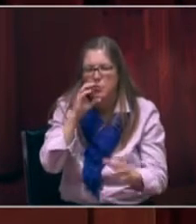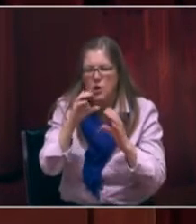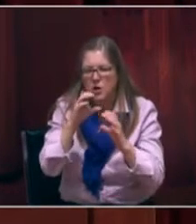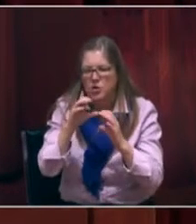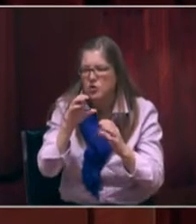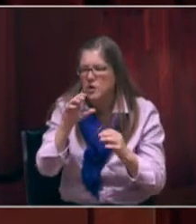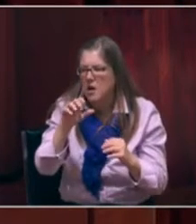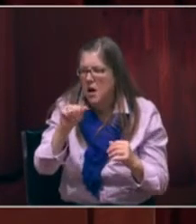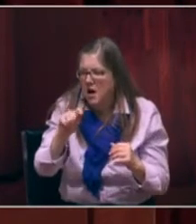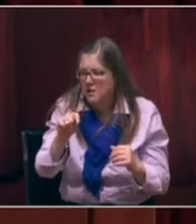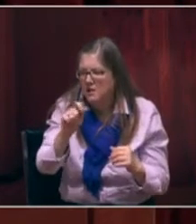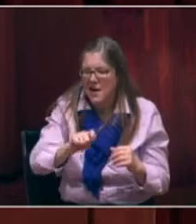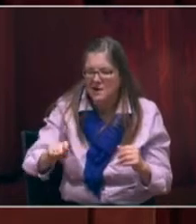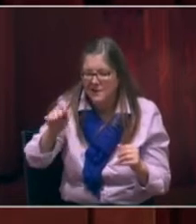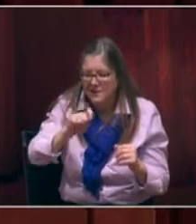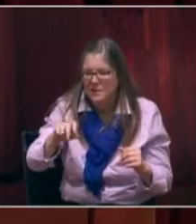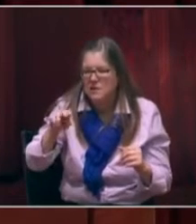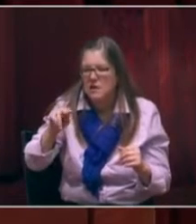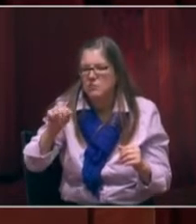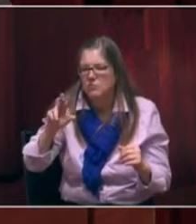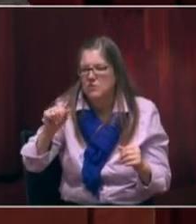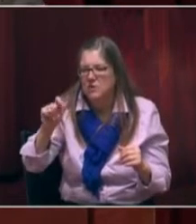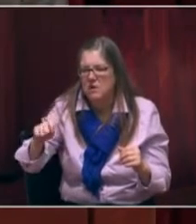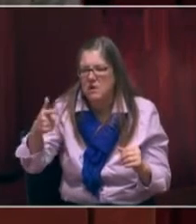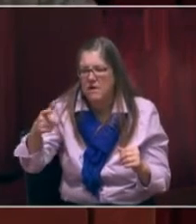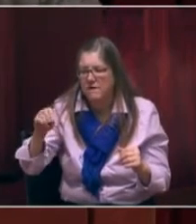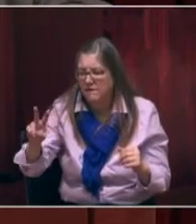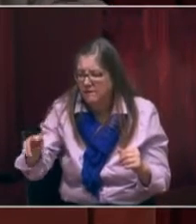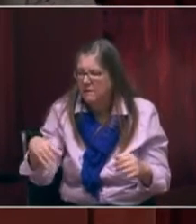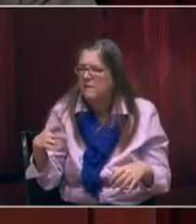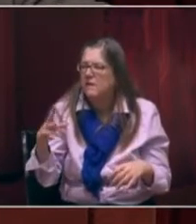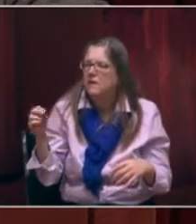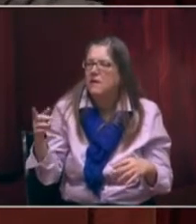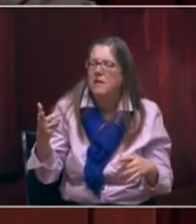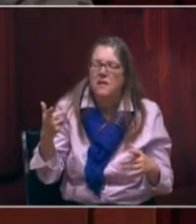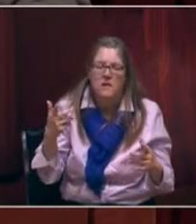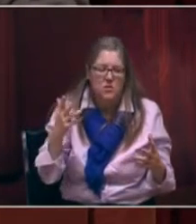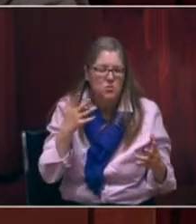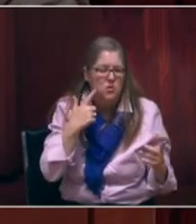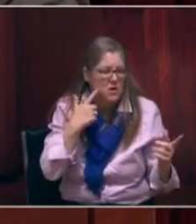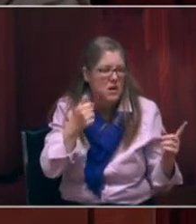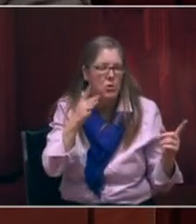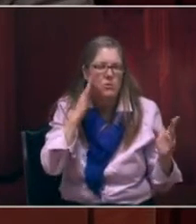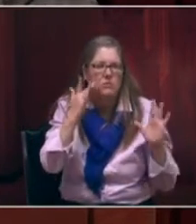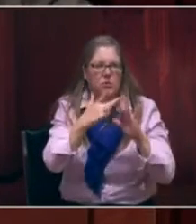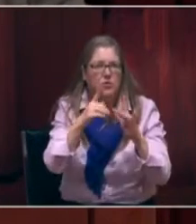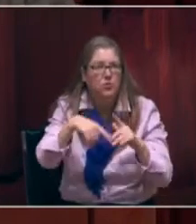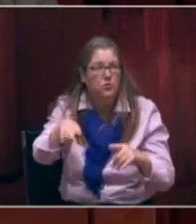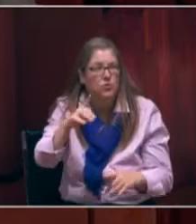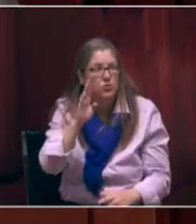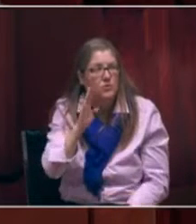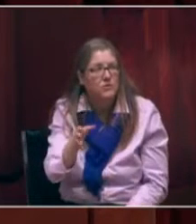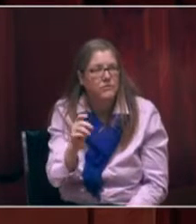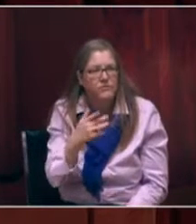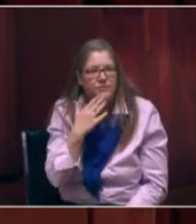rm.communications@nara.gov so that we have your response email address and Gary can get back to you directly.